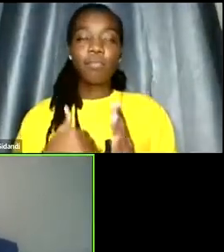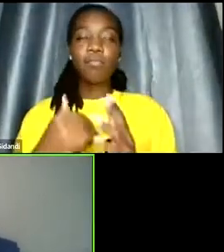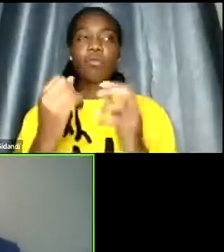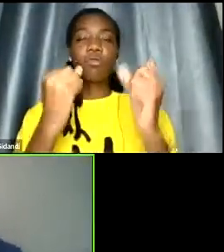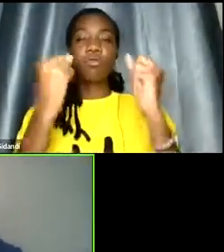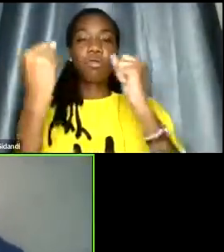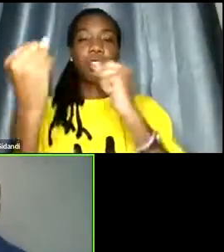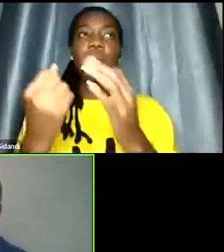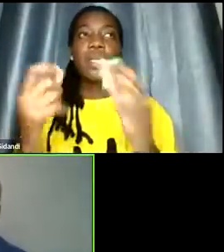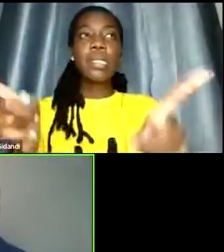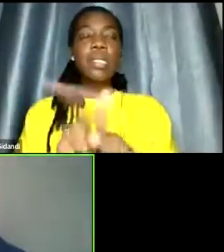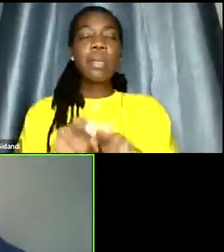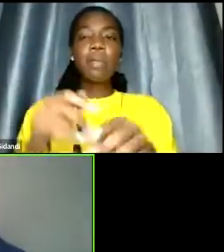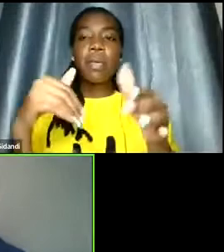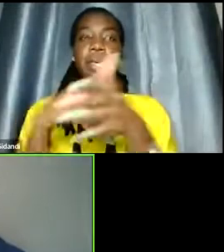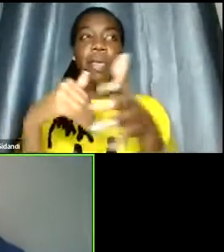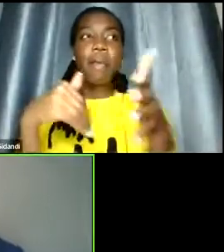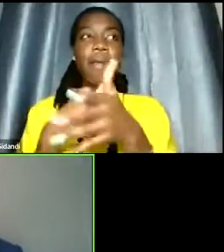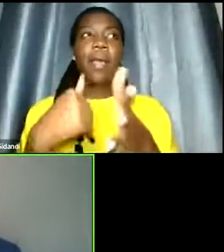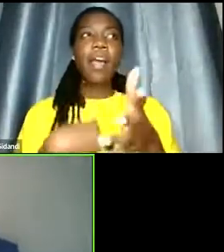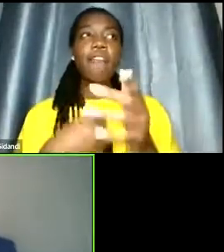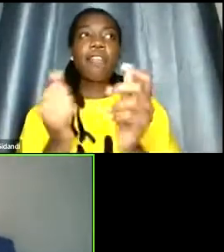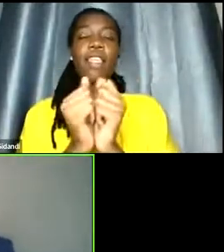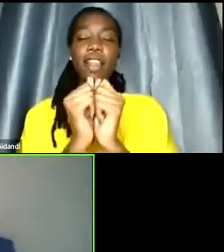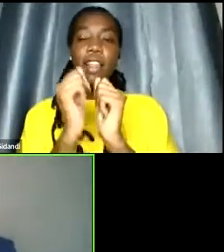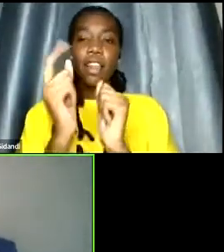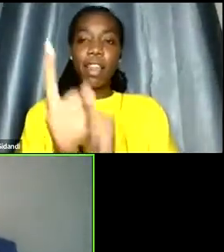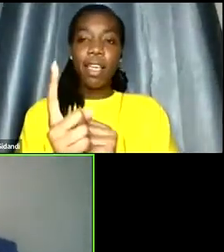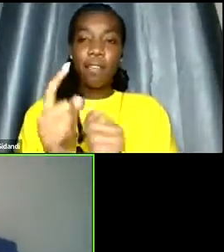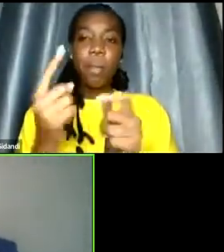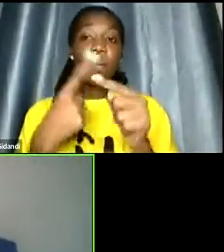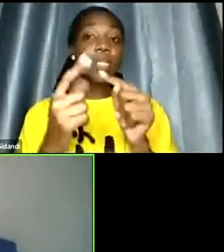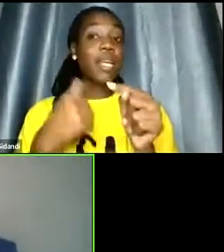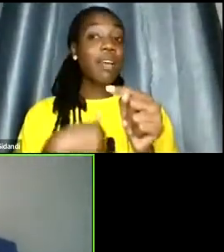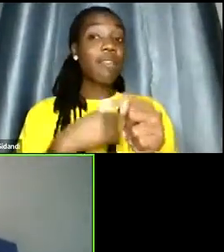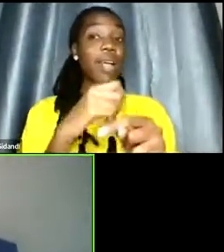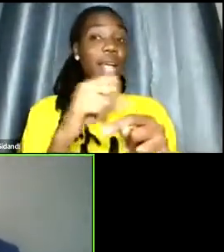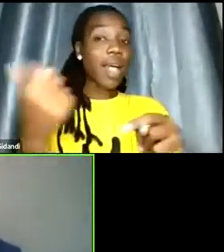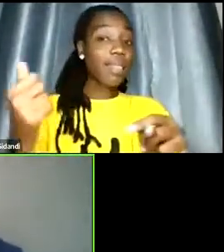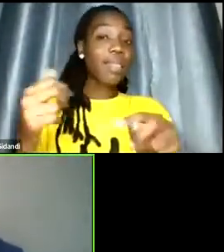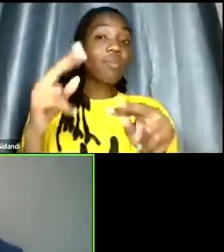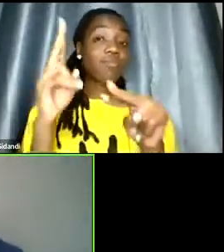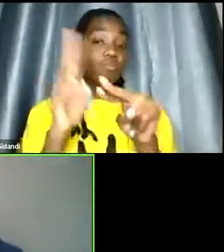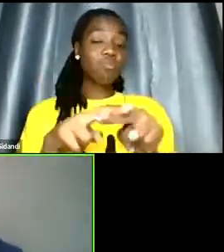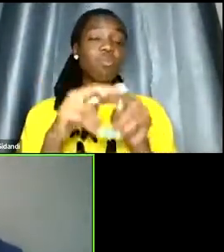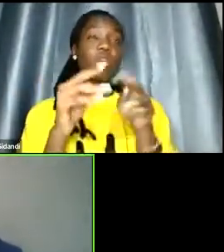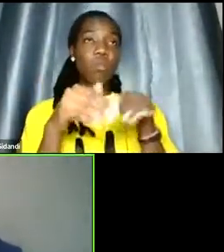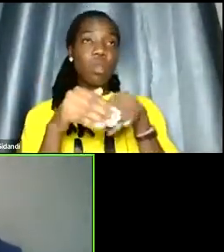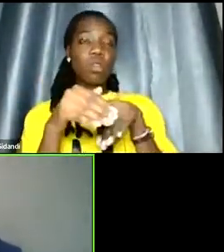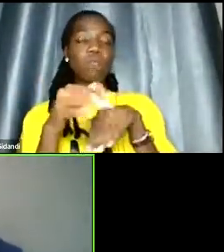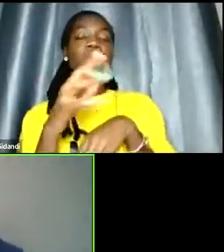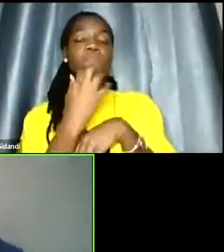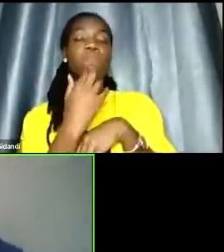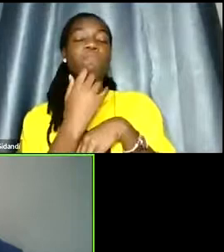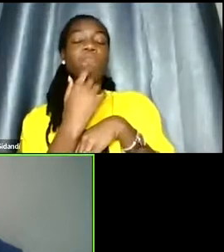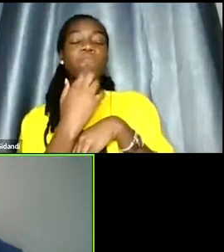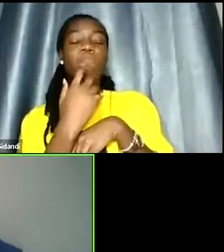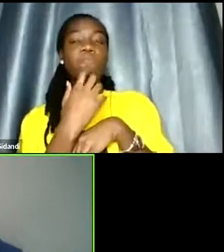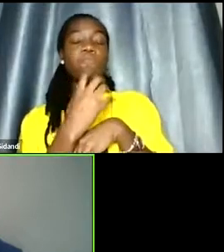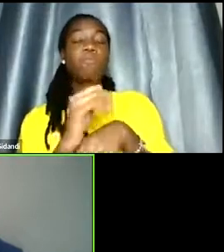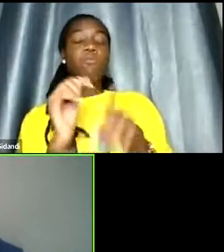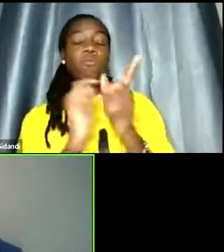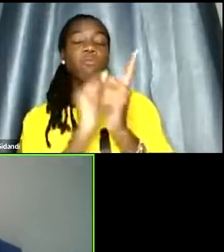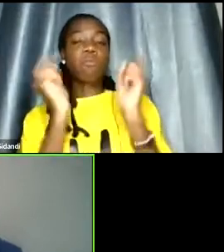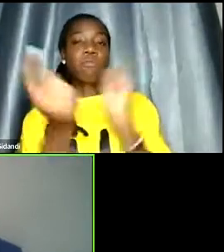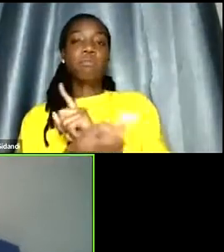of football, you have 11 players on the pitch, you have another number of players on the bench waiting to come on as subs. You can sub up to 3